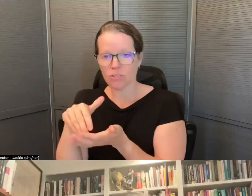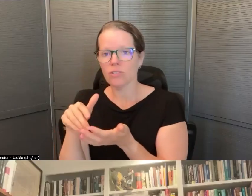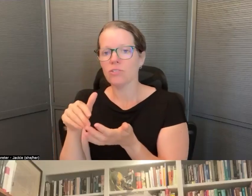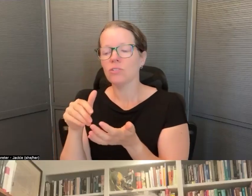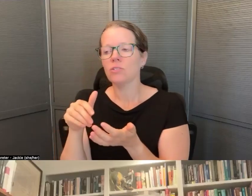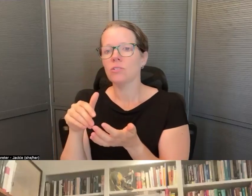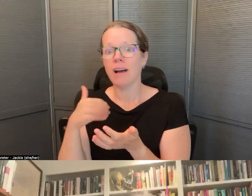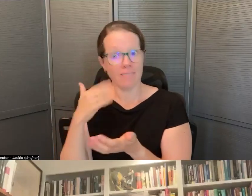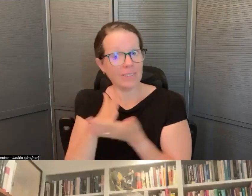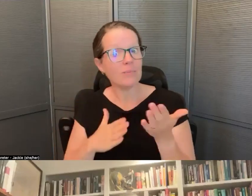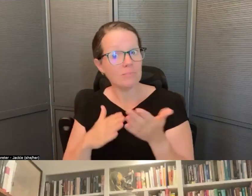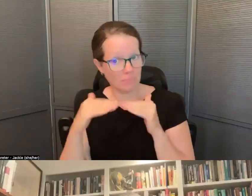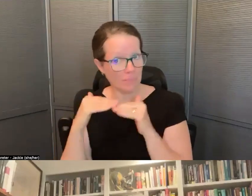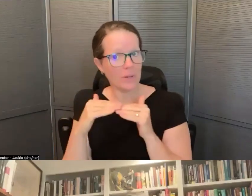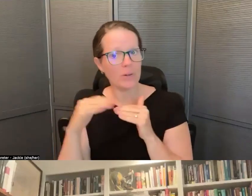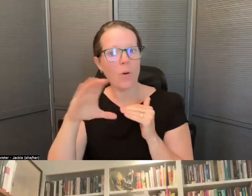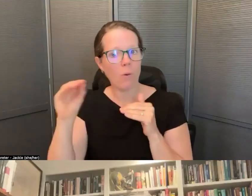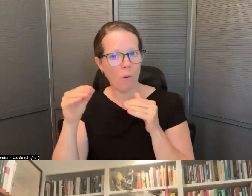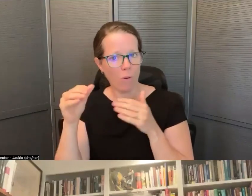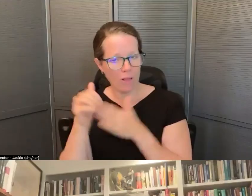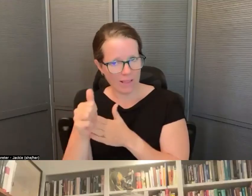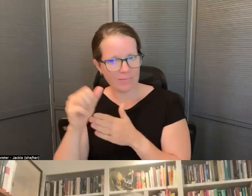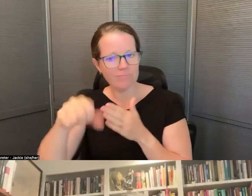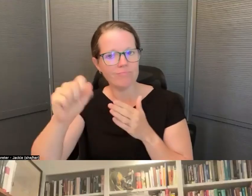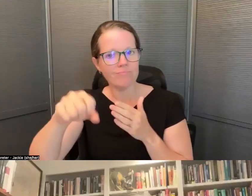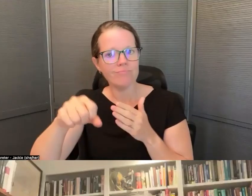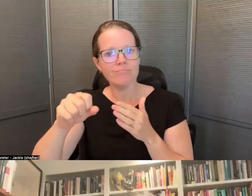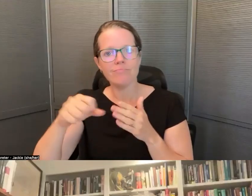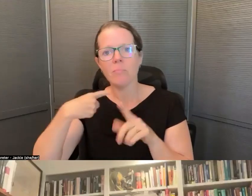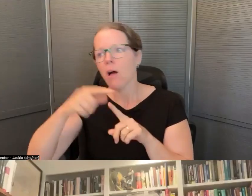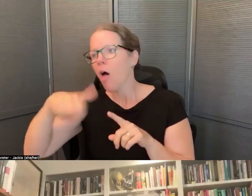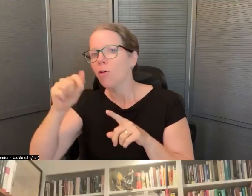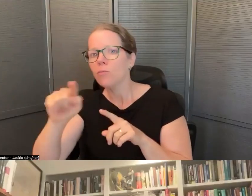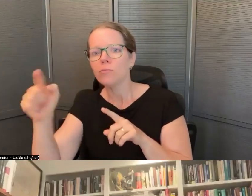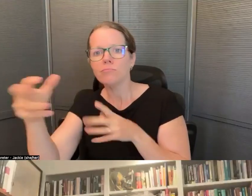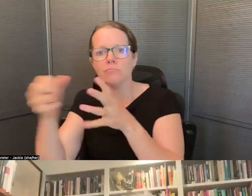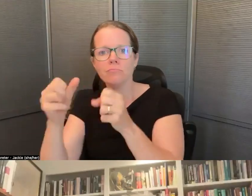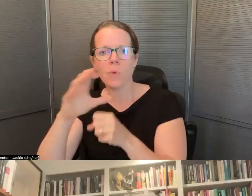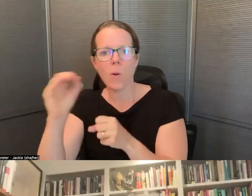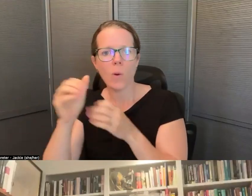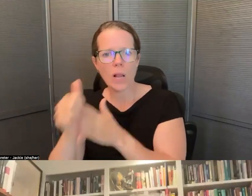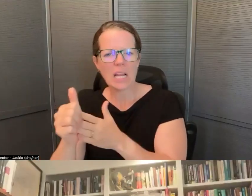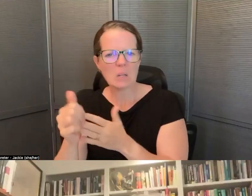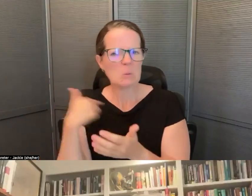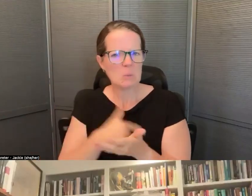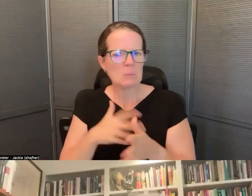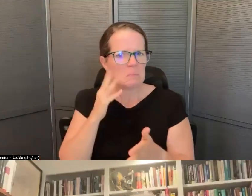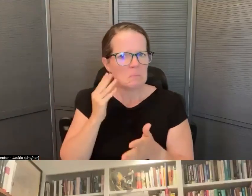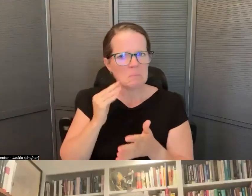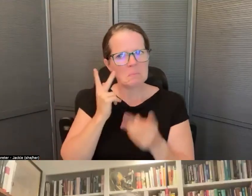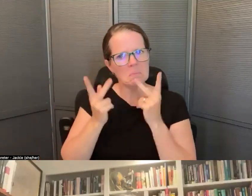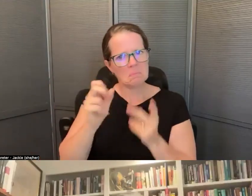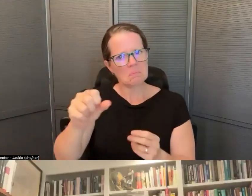as co-leaders along with other co-leaders, and so we have some experience with that. I think that this will come up